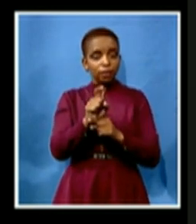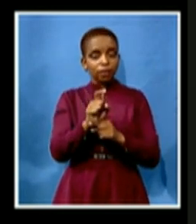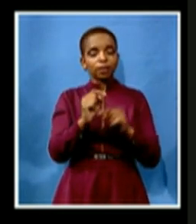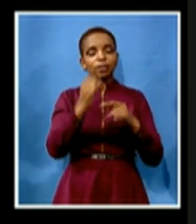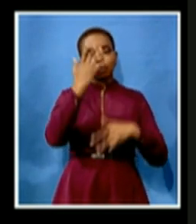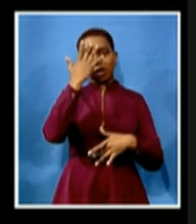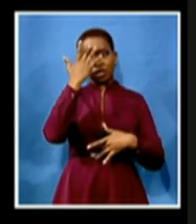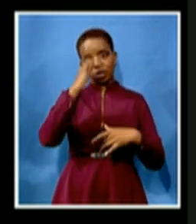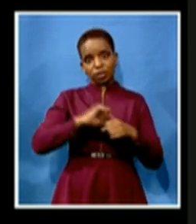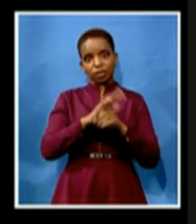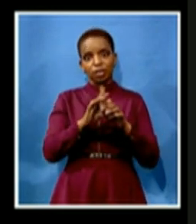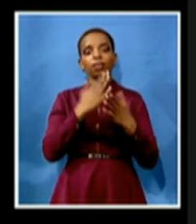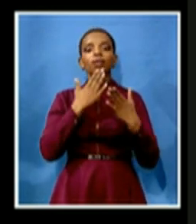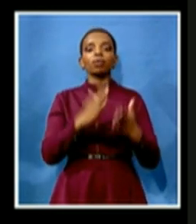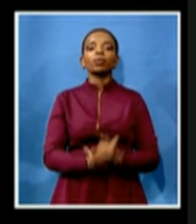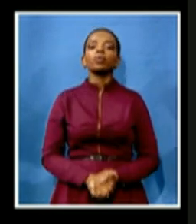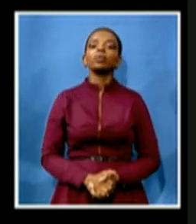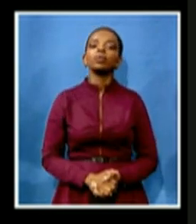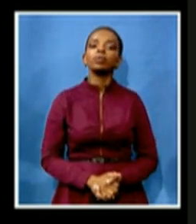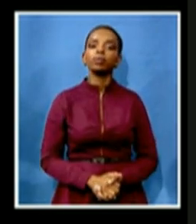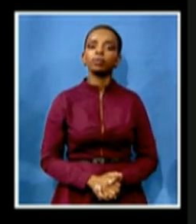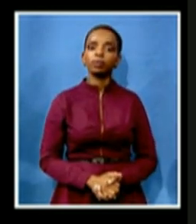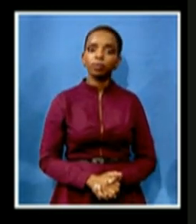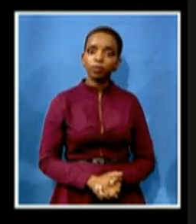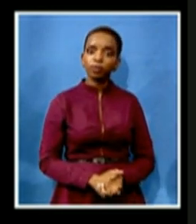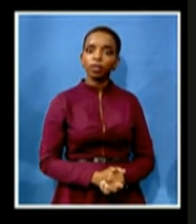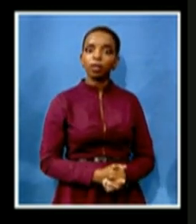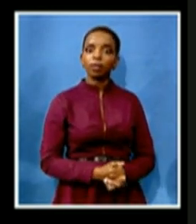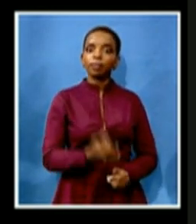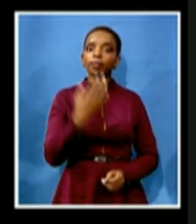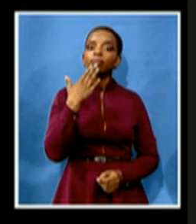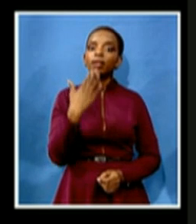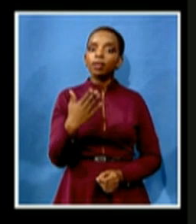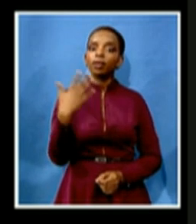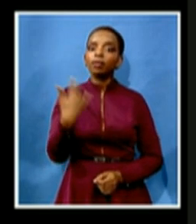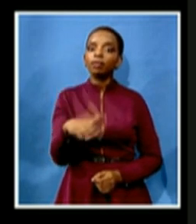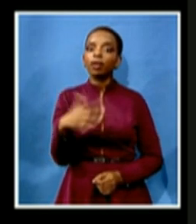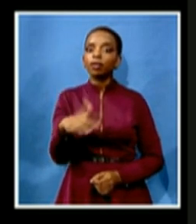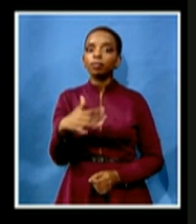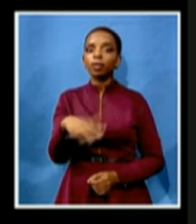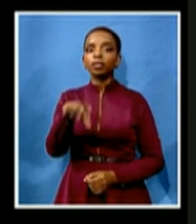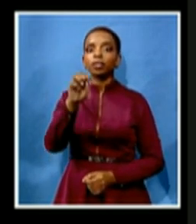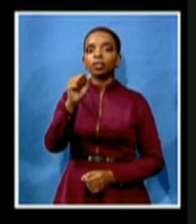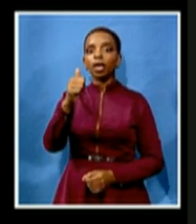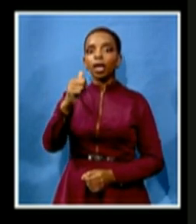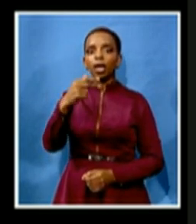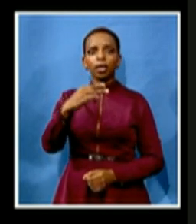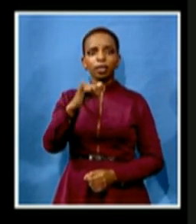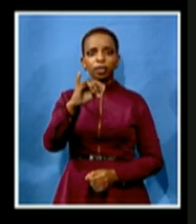Thank you very much. Zaid, you're the last one, Zaid Kimi. I don't know if there's any question